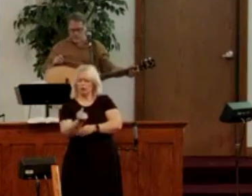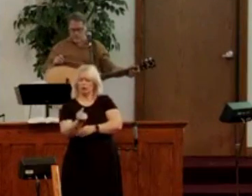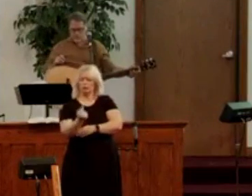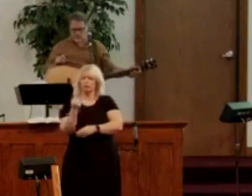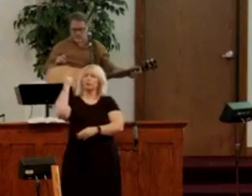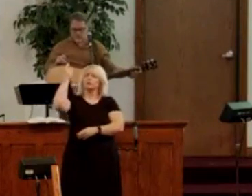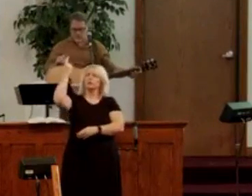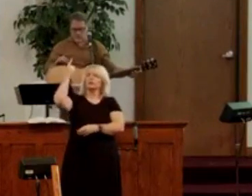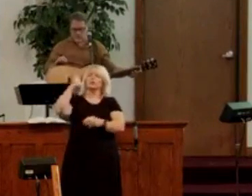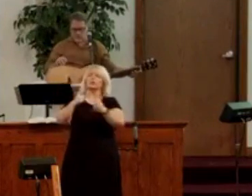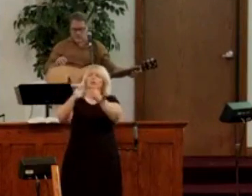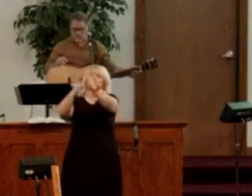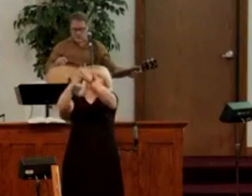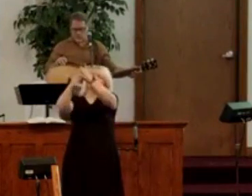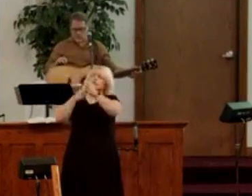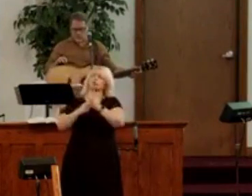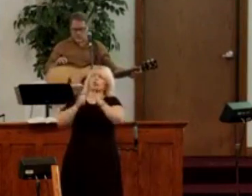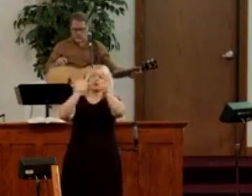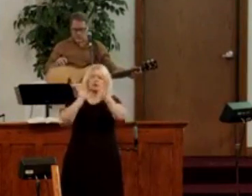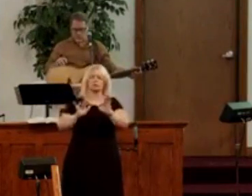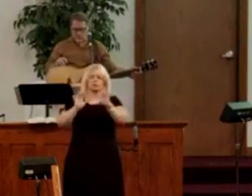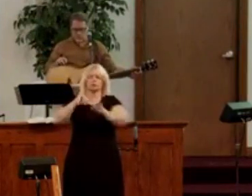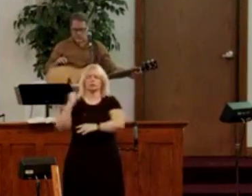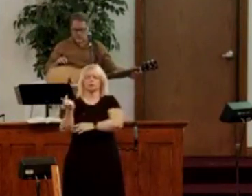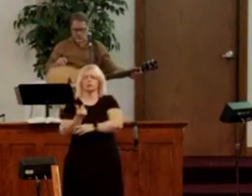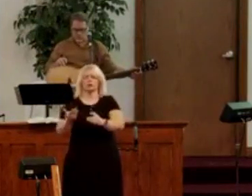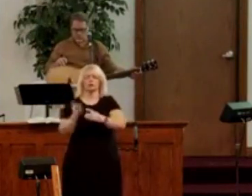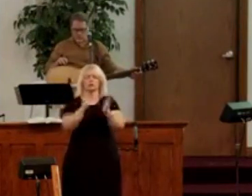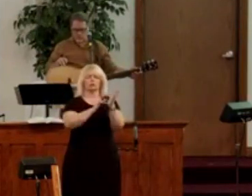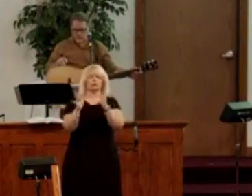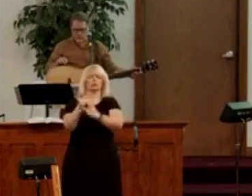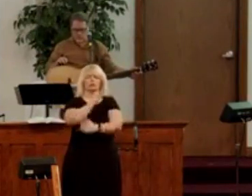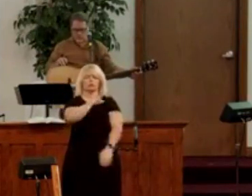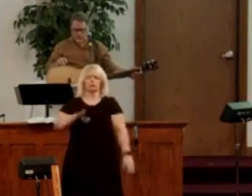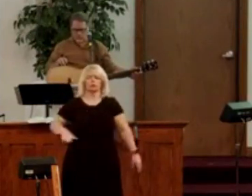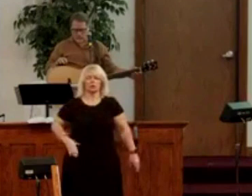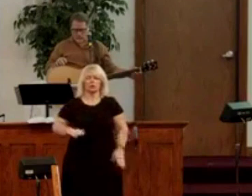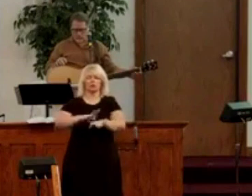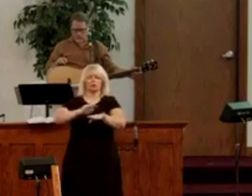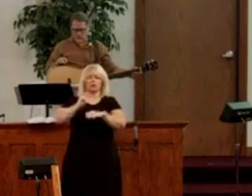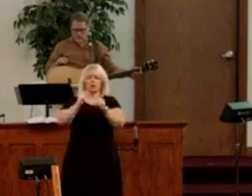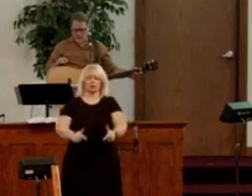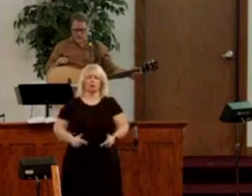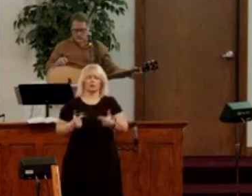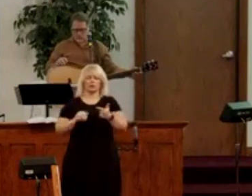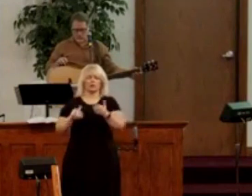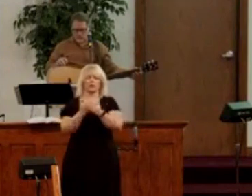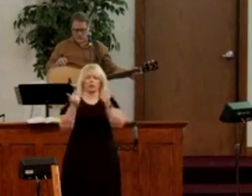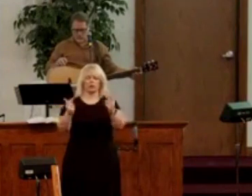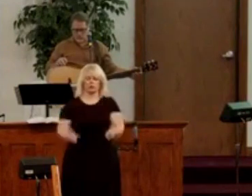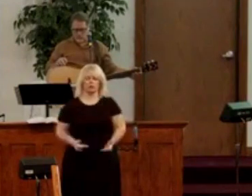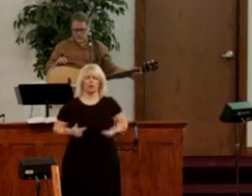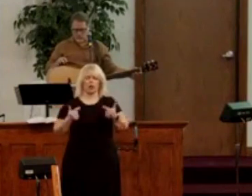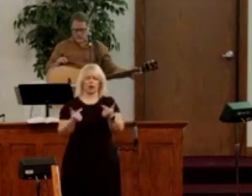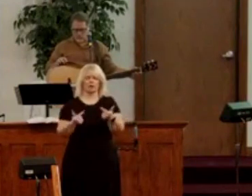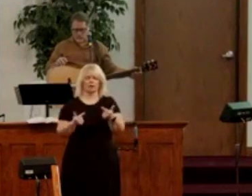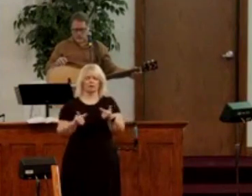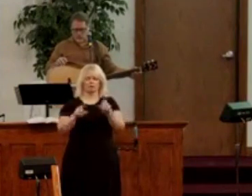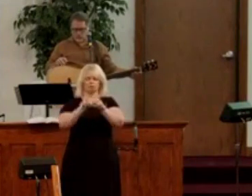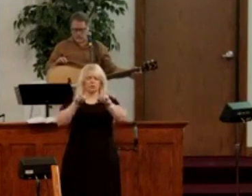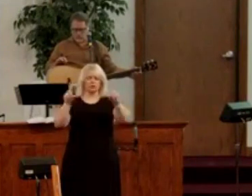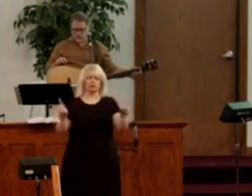showed us your mercy, you showed us your grace through Jesus Christ. You called us to live a new life. You called us to be